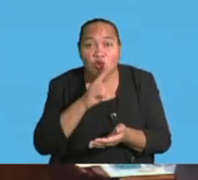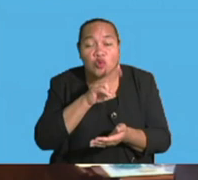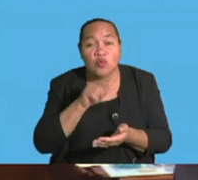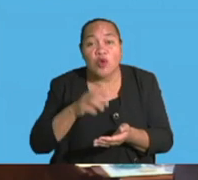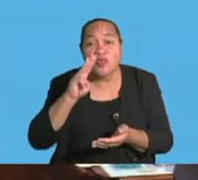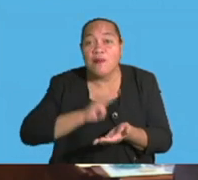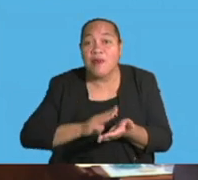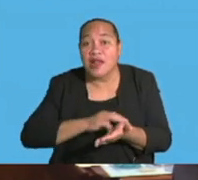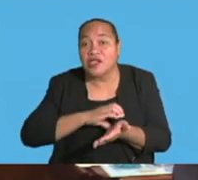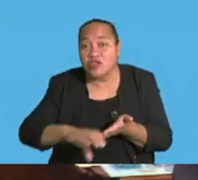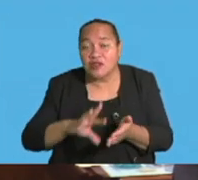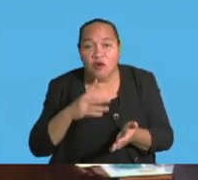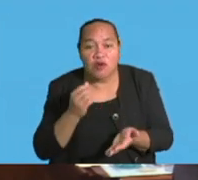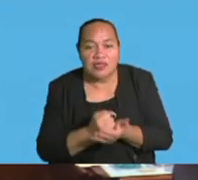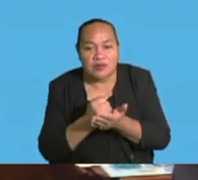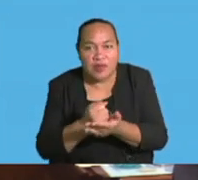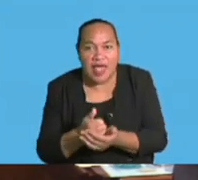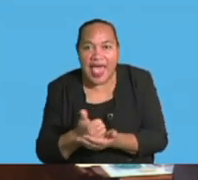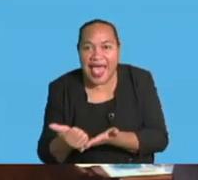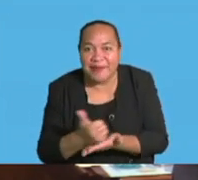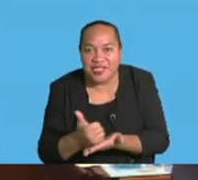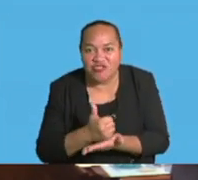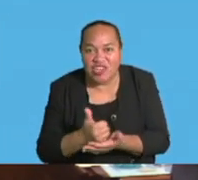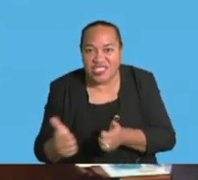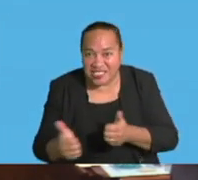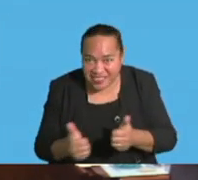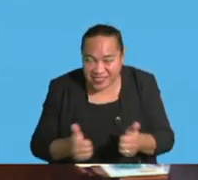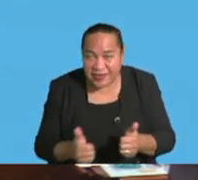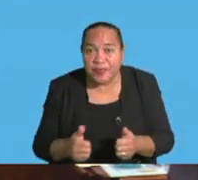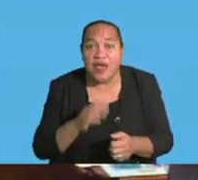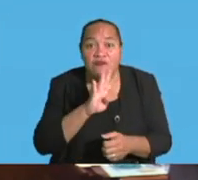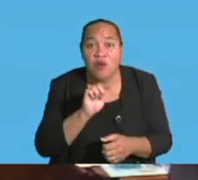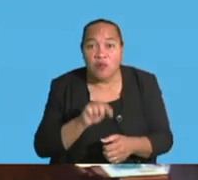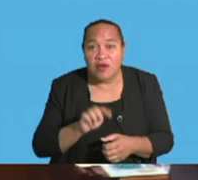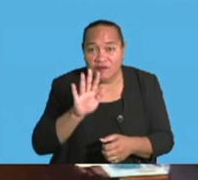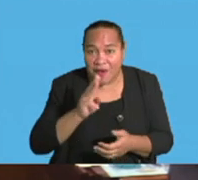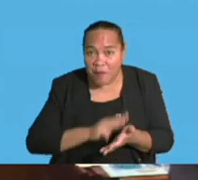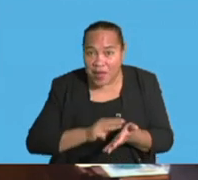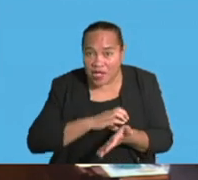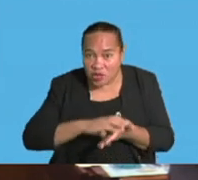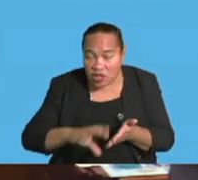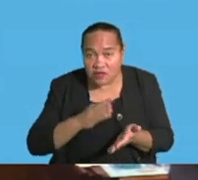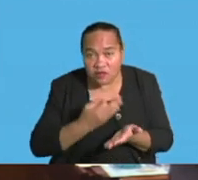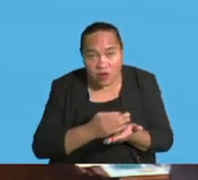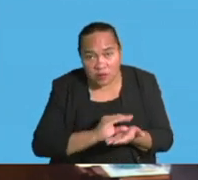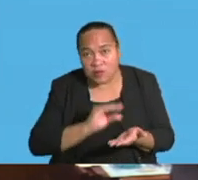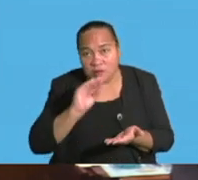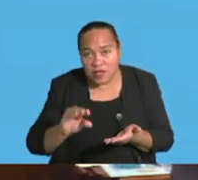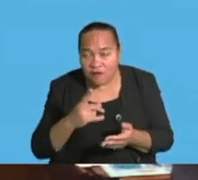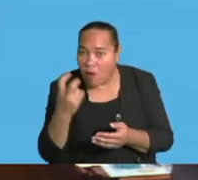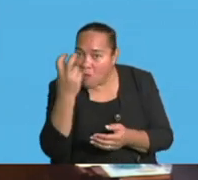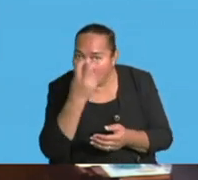is allocated under supportive administration in Program 2, and $4.5 million is allocated for